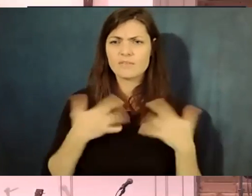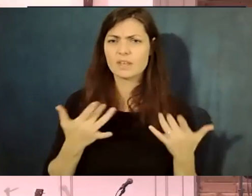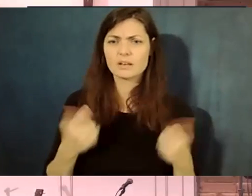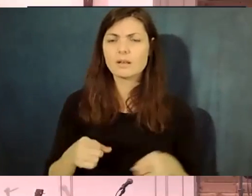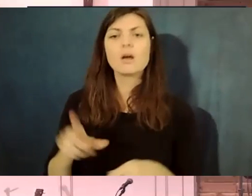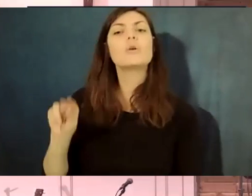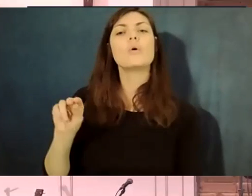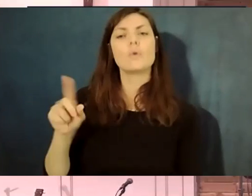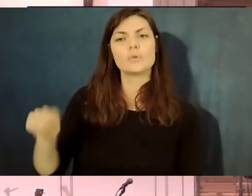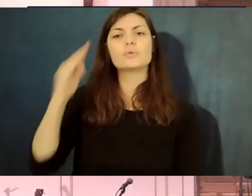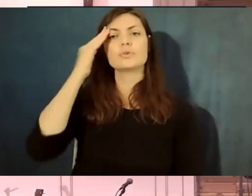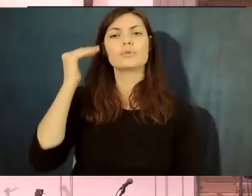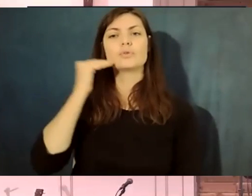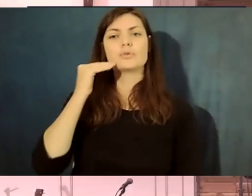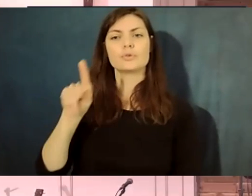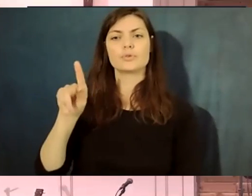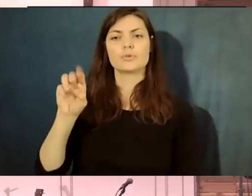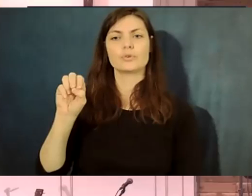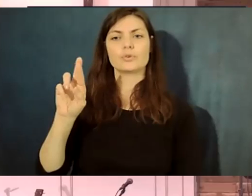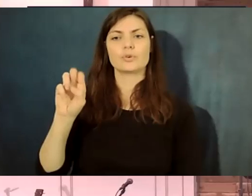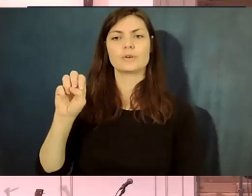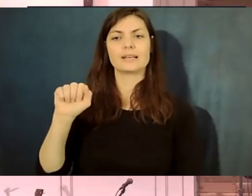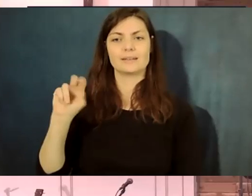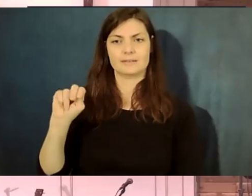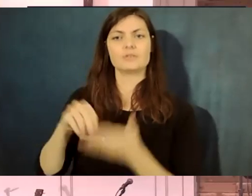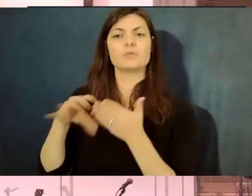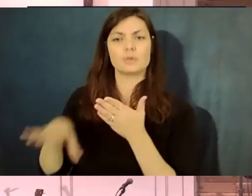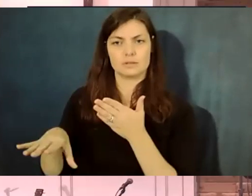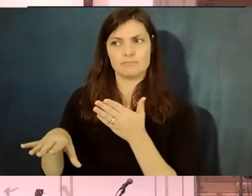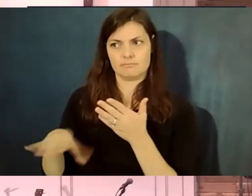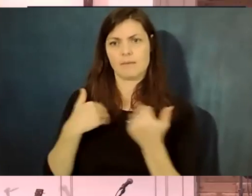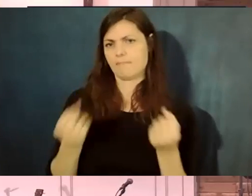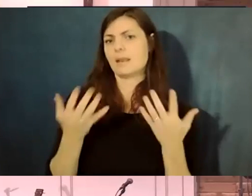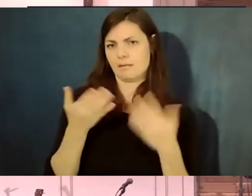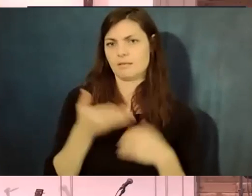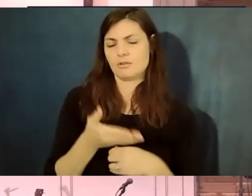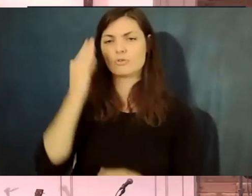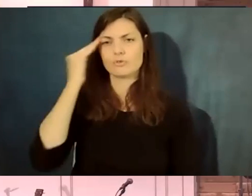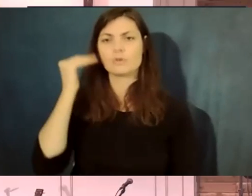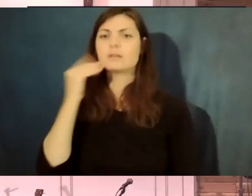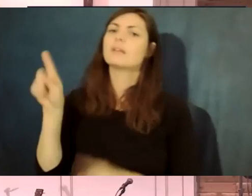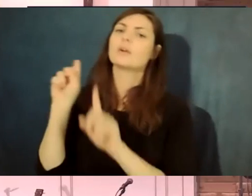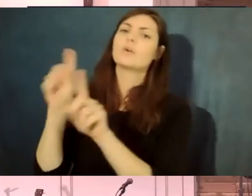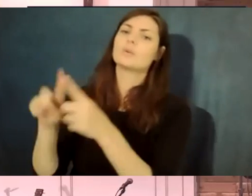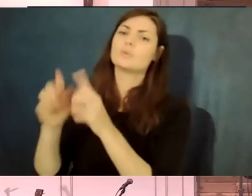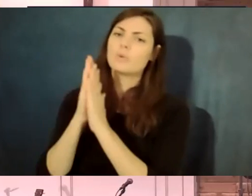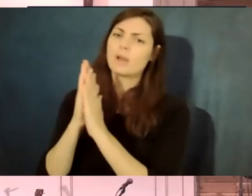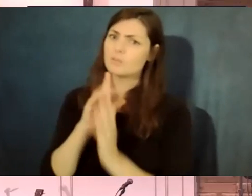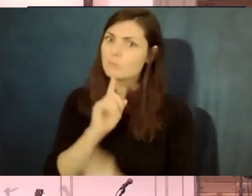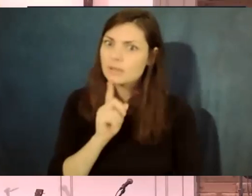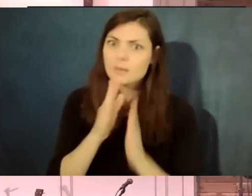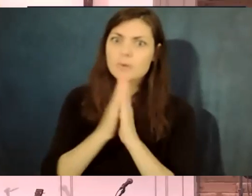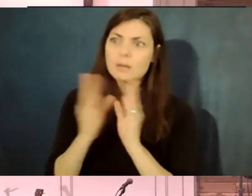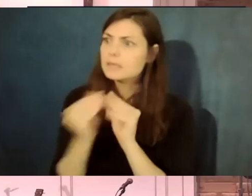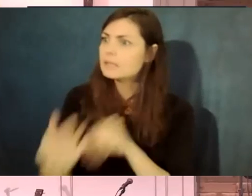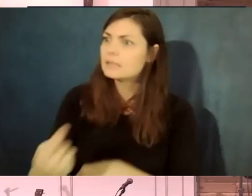"Those are the Korean students." We had a lot of Korean students at Fuller. He said, "They're going to pray." I said, "Really? There's a prayer